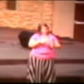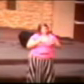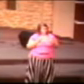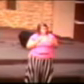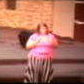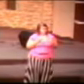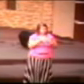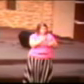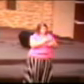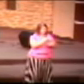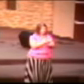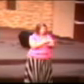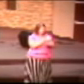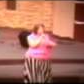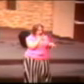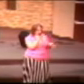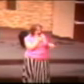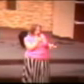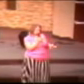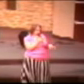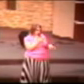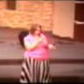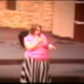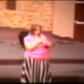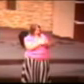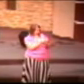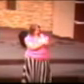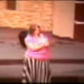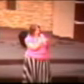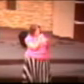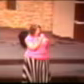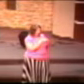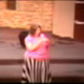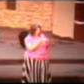unattractive, unresponsive, distant, or dull,